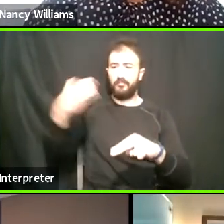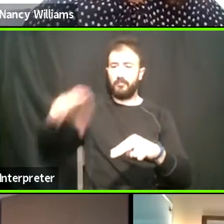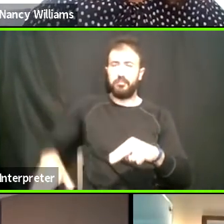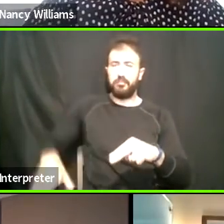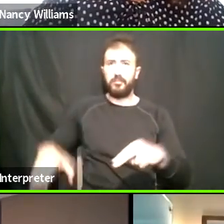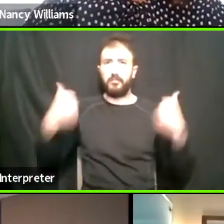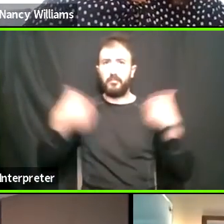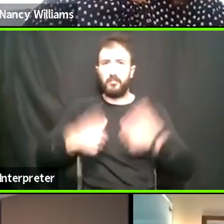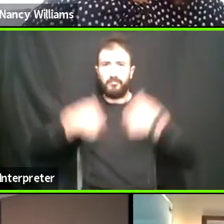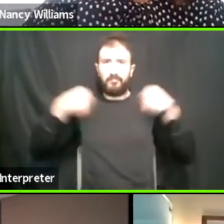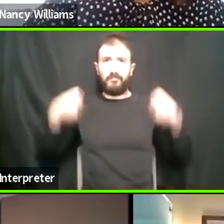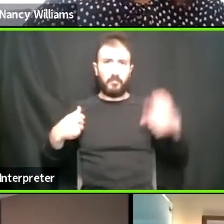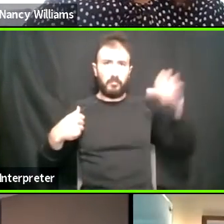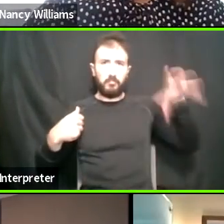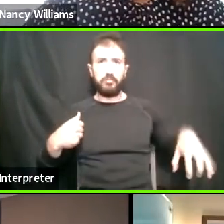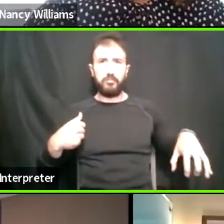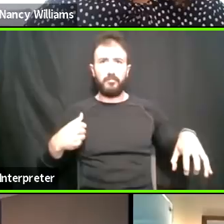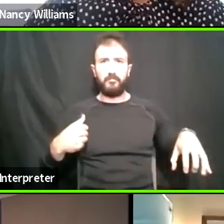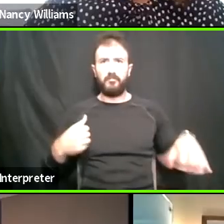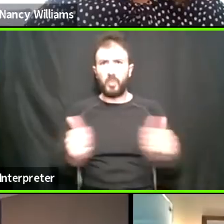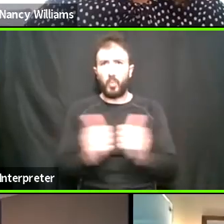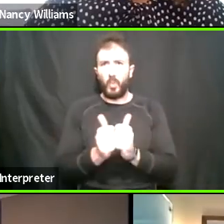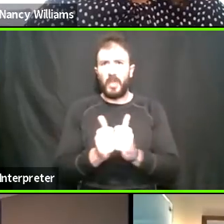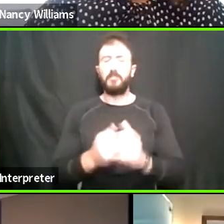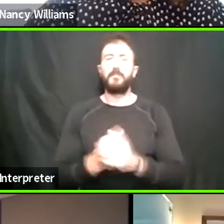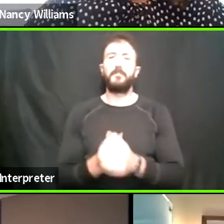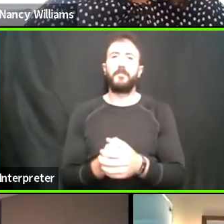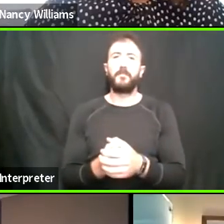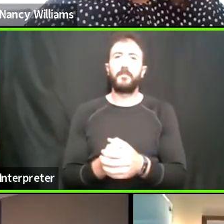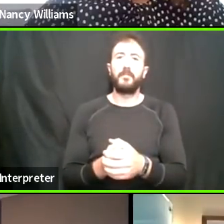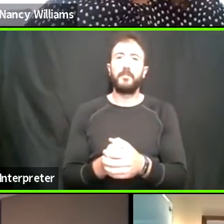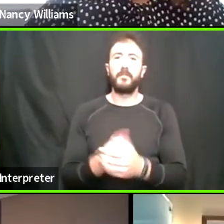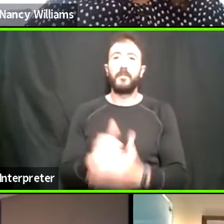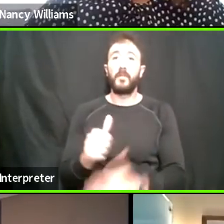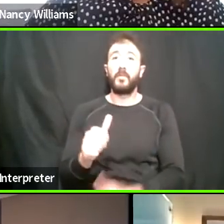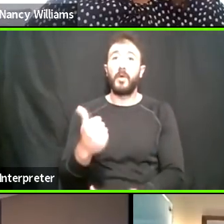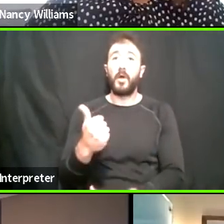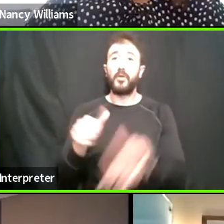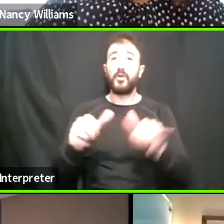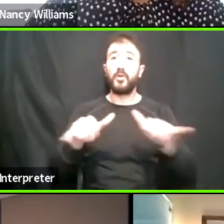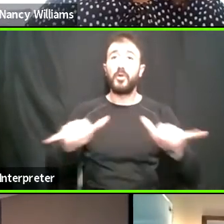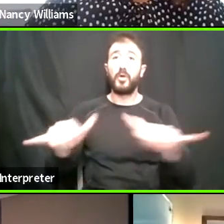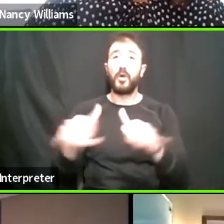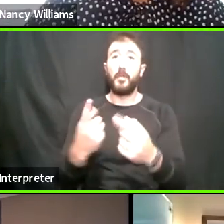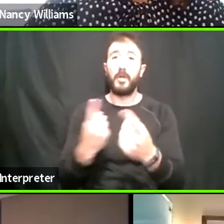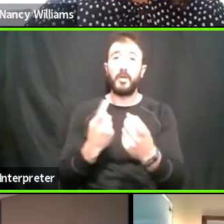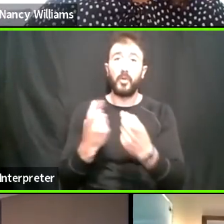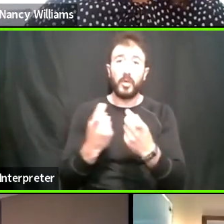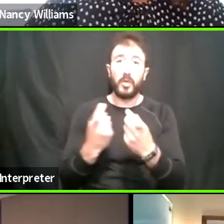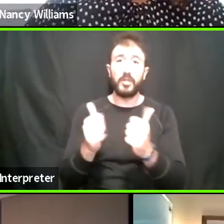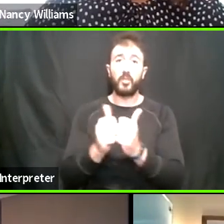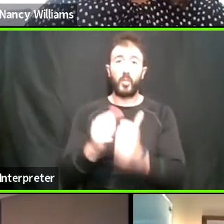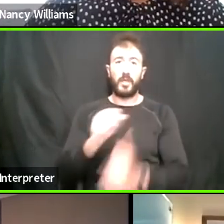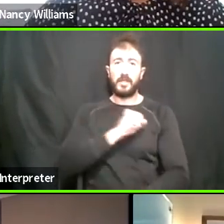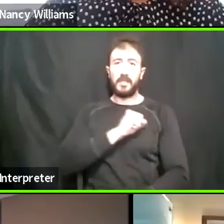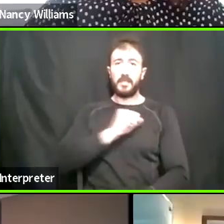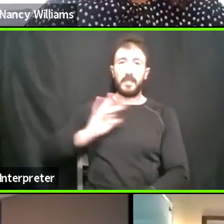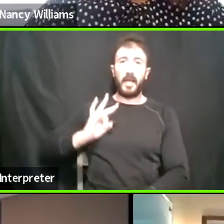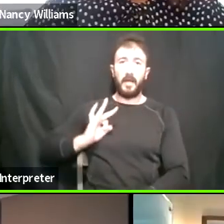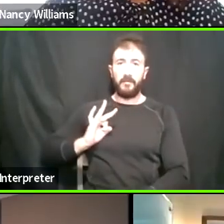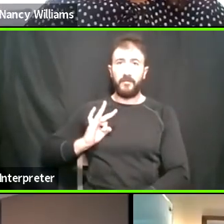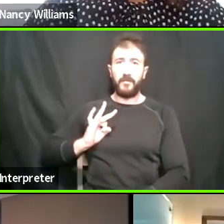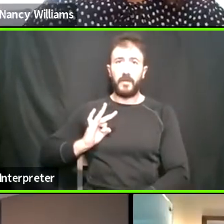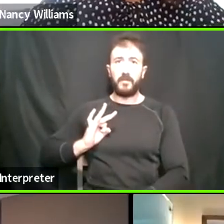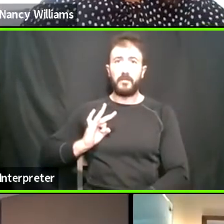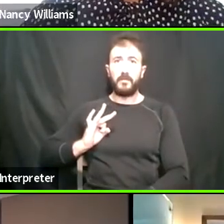Other common questions with employees back and working is, Becky's centered around a